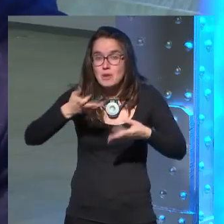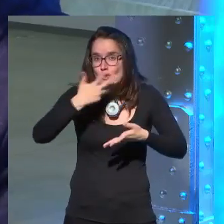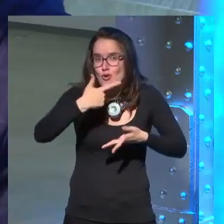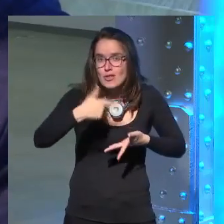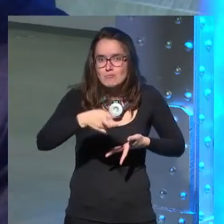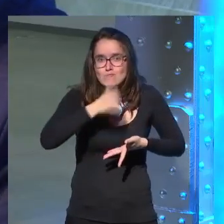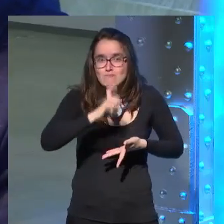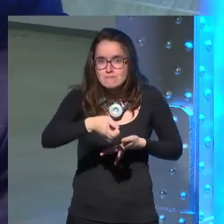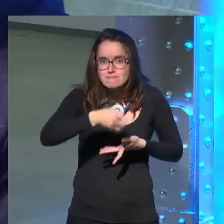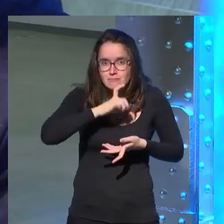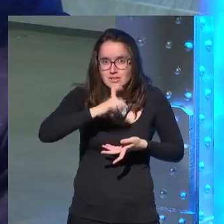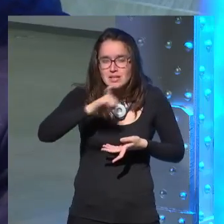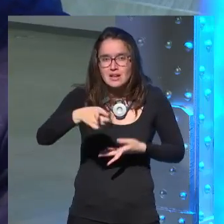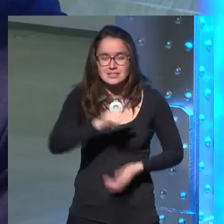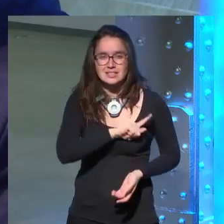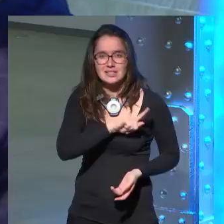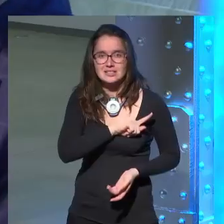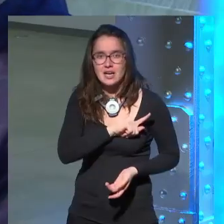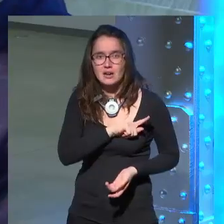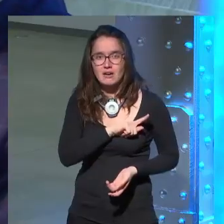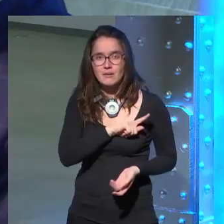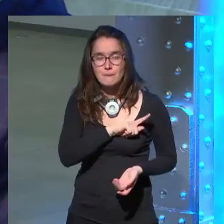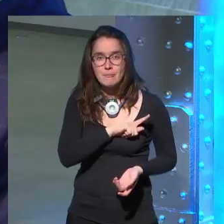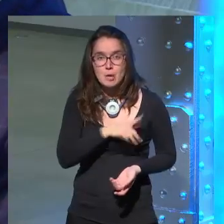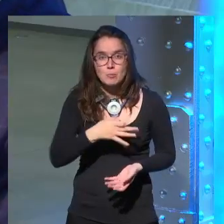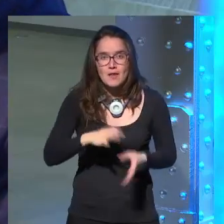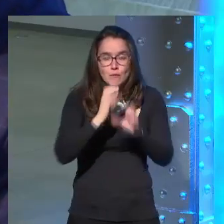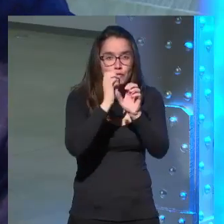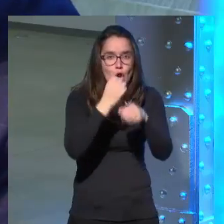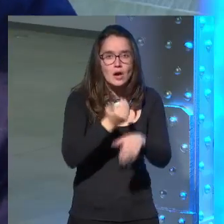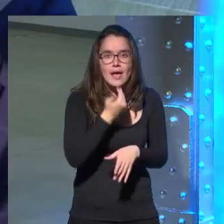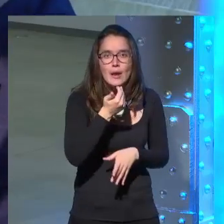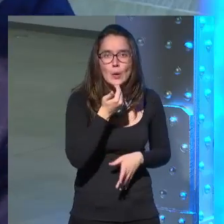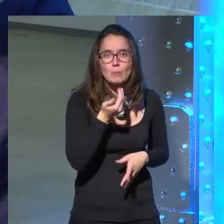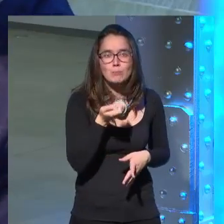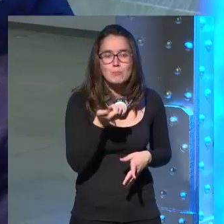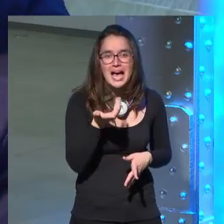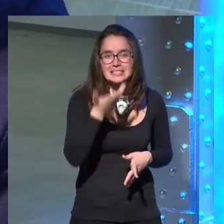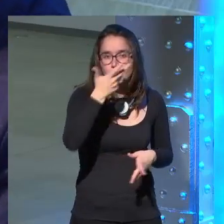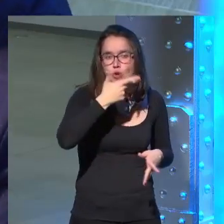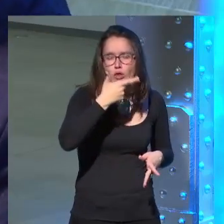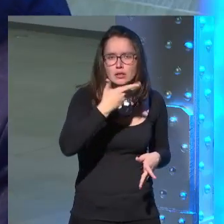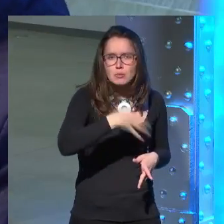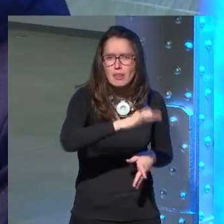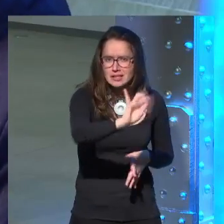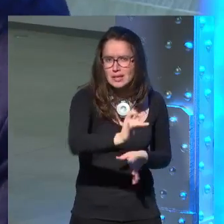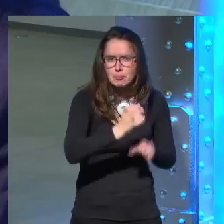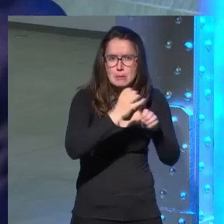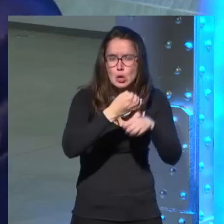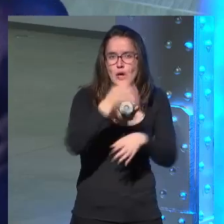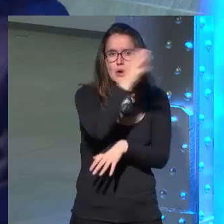And he sort of felt that biology was a much more knowable and tractable subject, which is perhaps